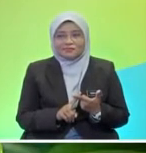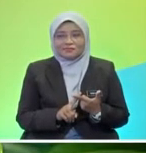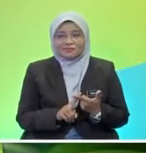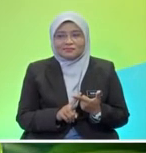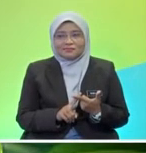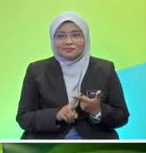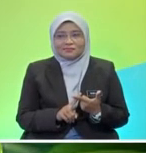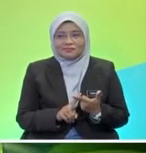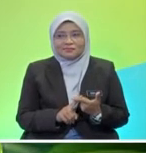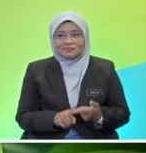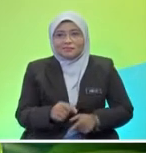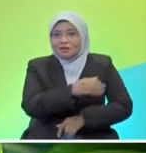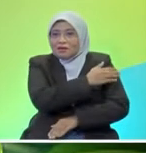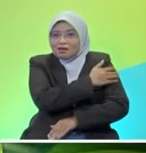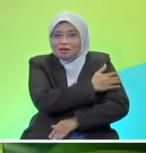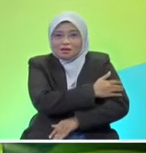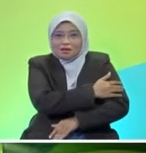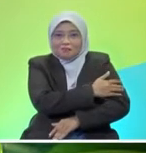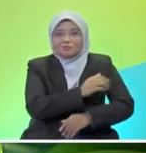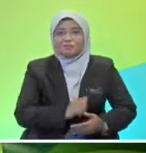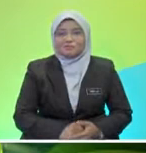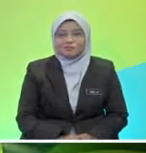the arm. Okay,